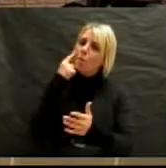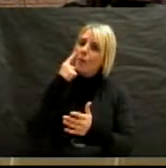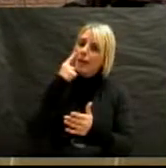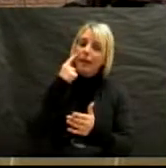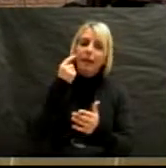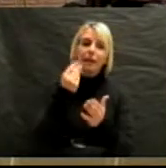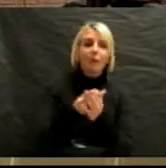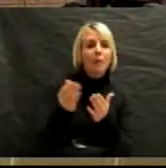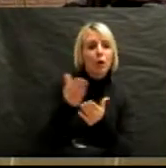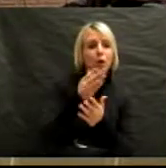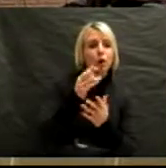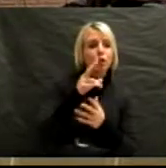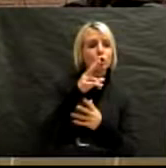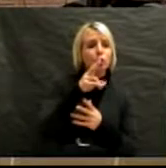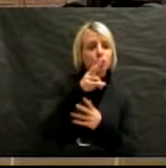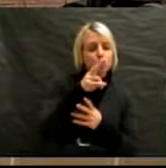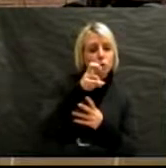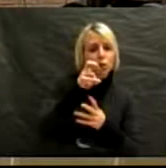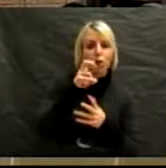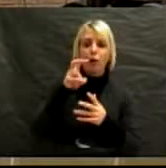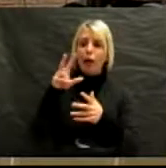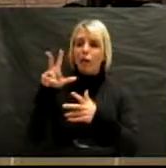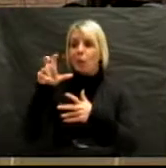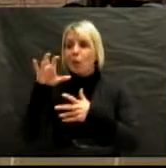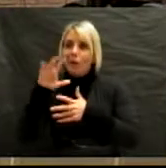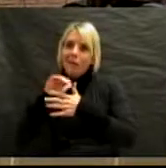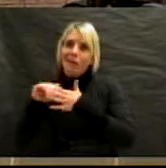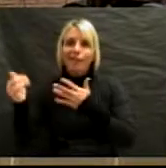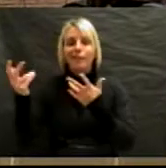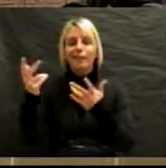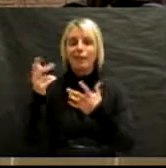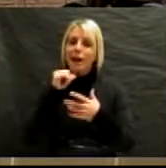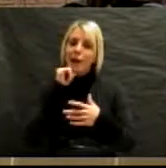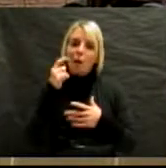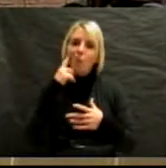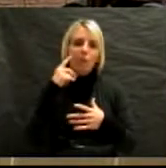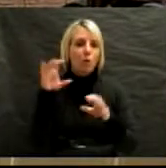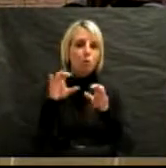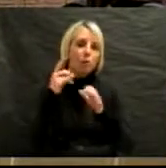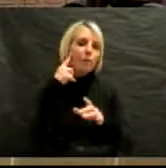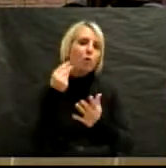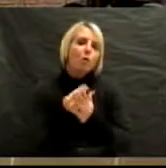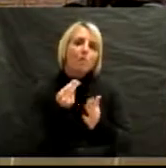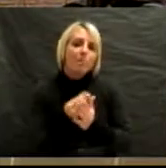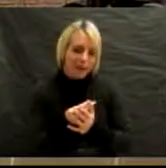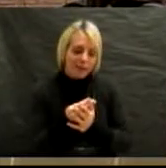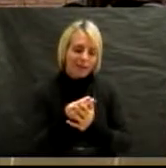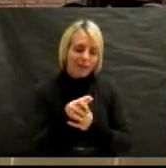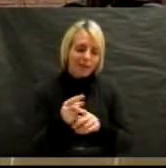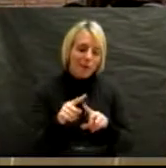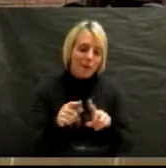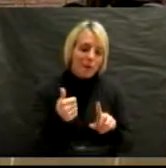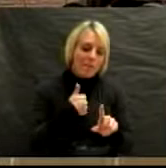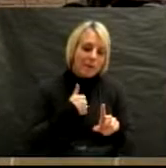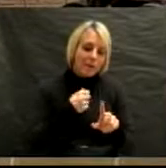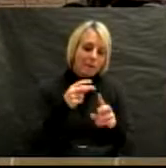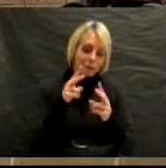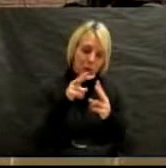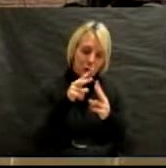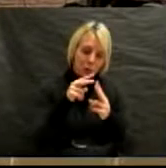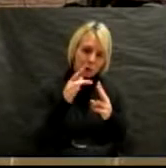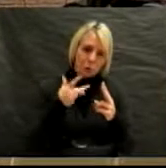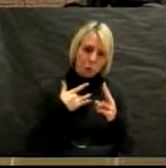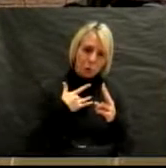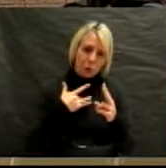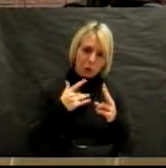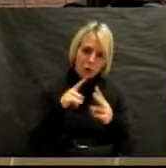now, would be doing it for the money. But I have two concerns with not having a salary for the board. One of which is that